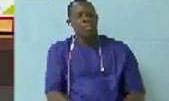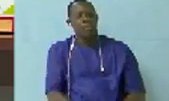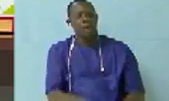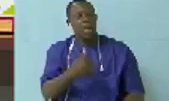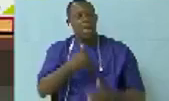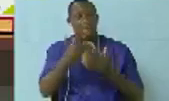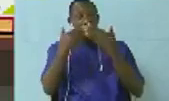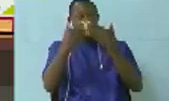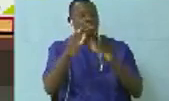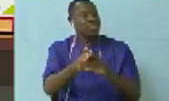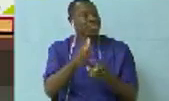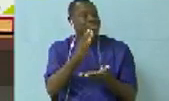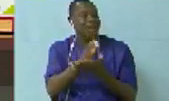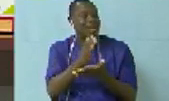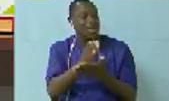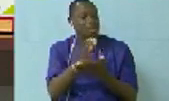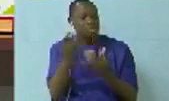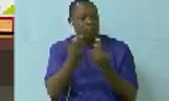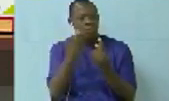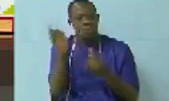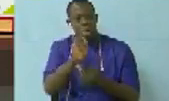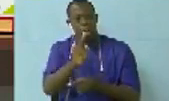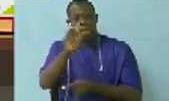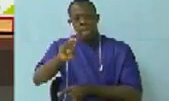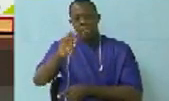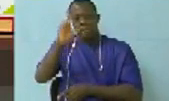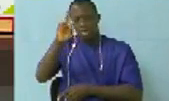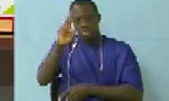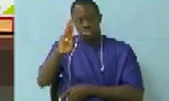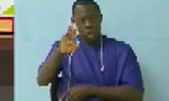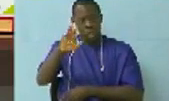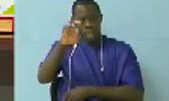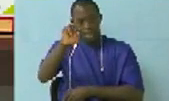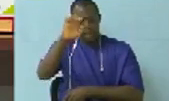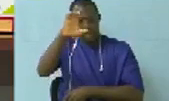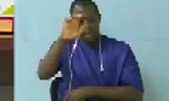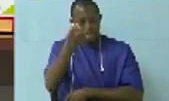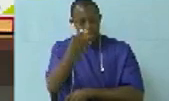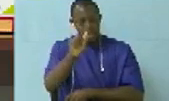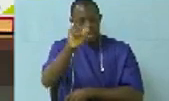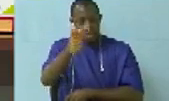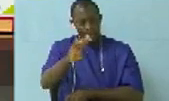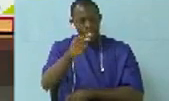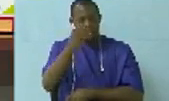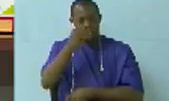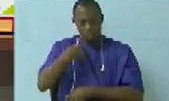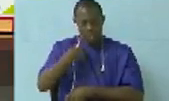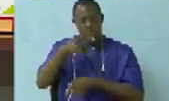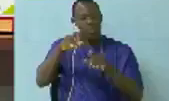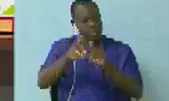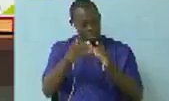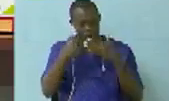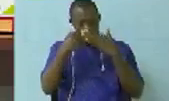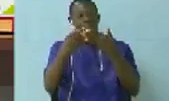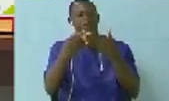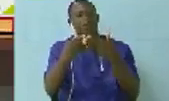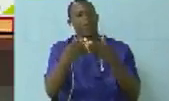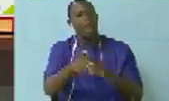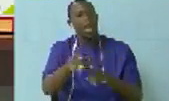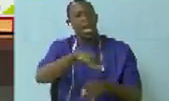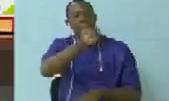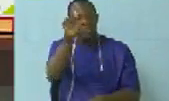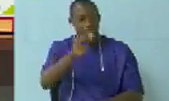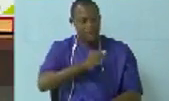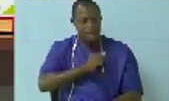Ndurucham told me. Namen faye wala Ndurucham kuma kala mum fanye no kuma kan kilmu le faye. You know, he said